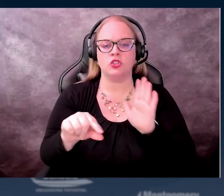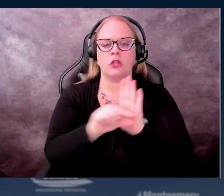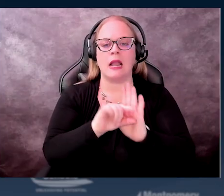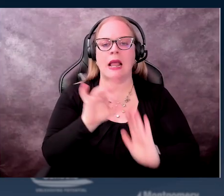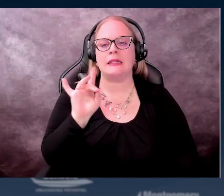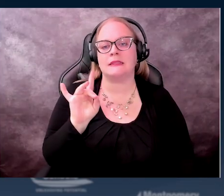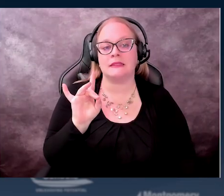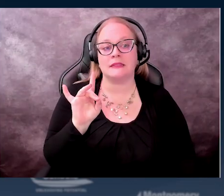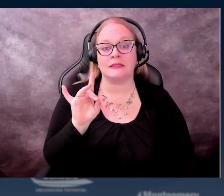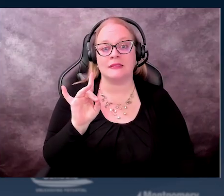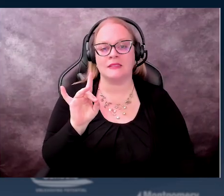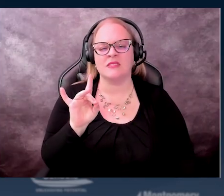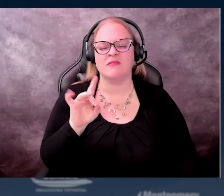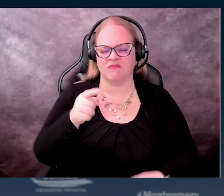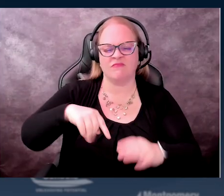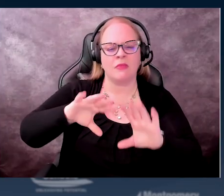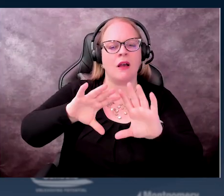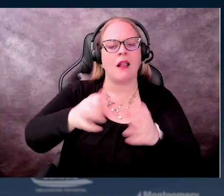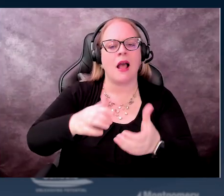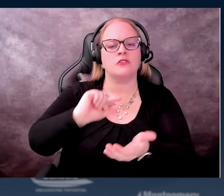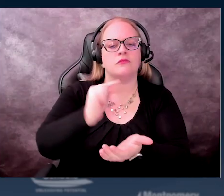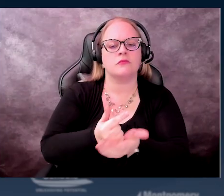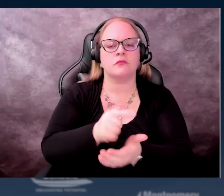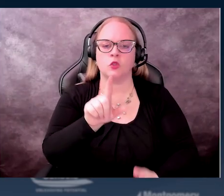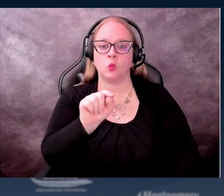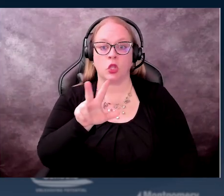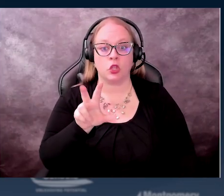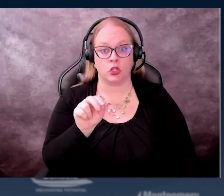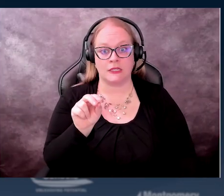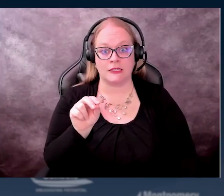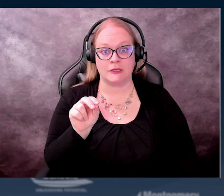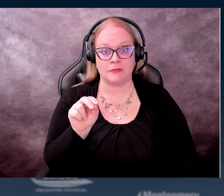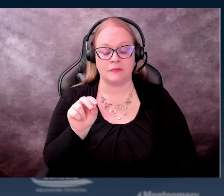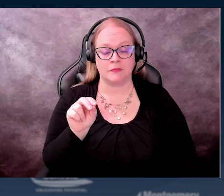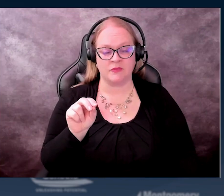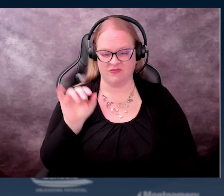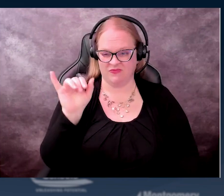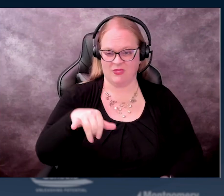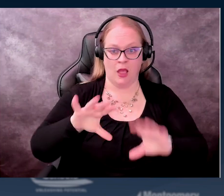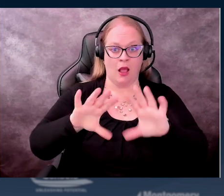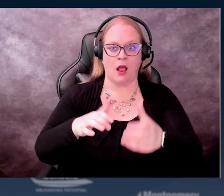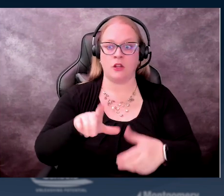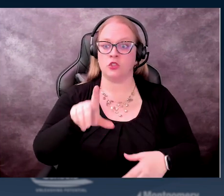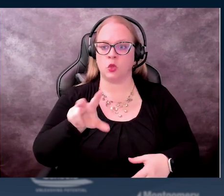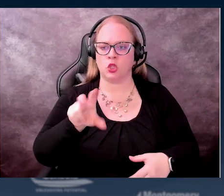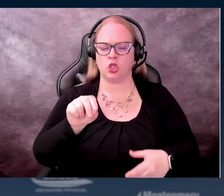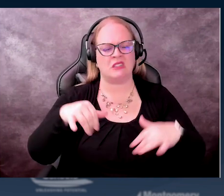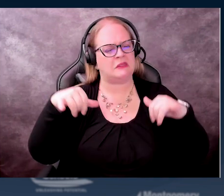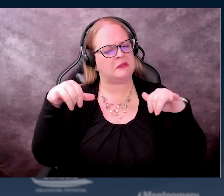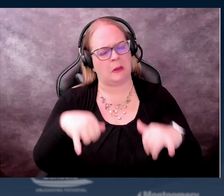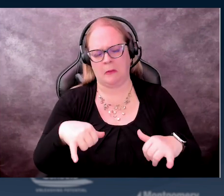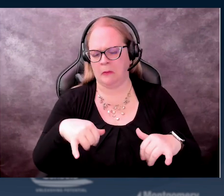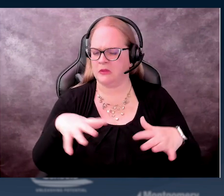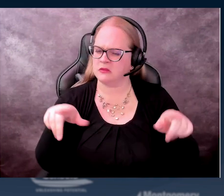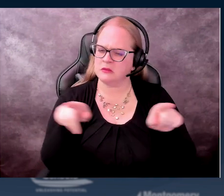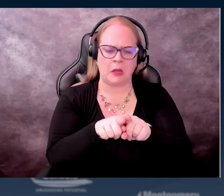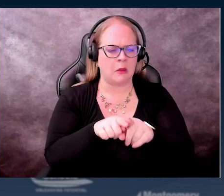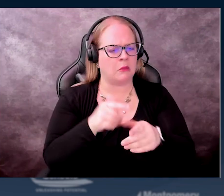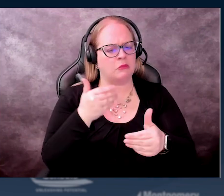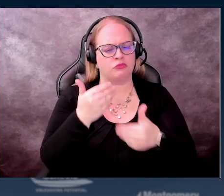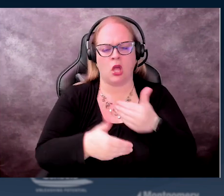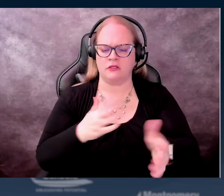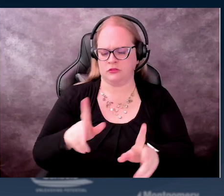2030. This class will remain in the current process and graduate from high school